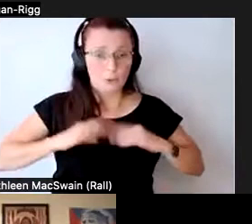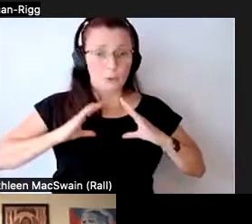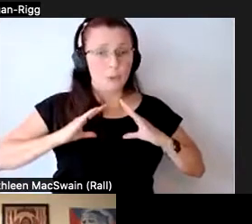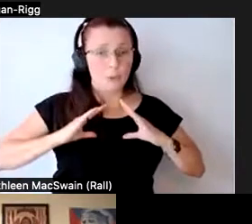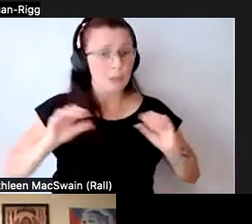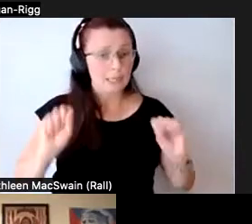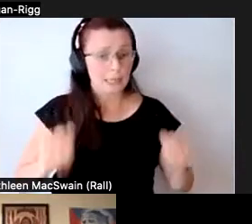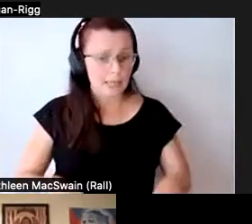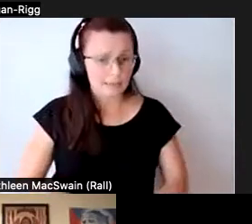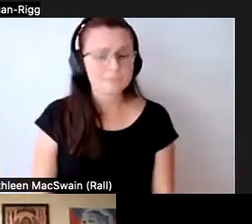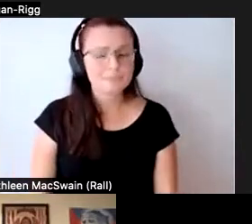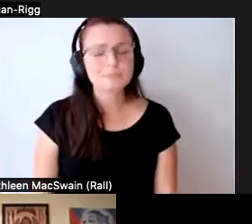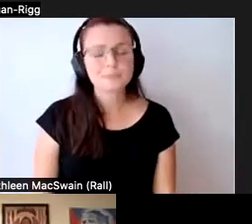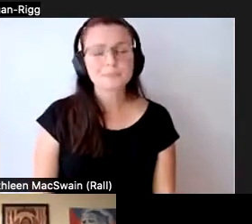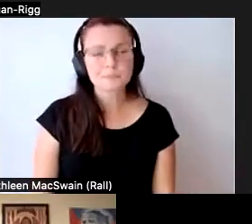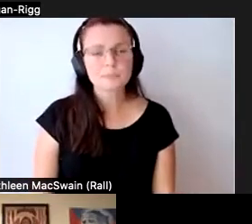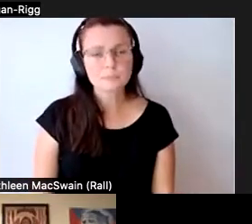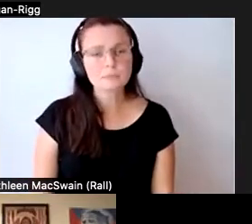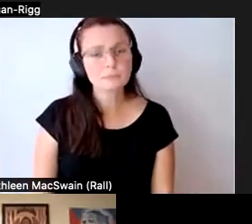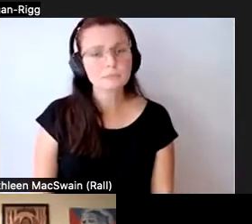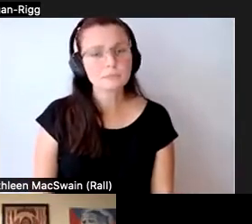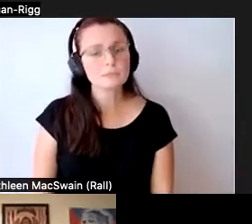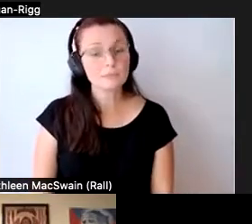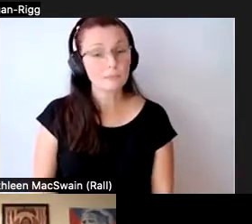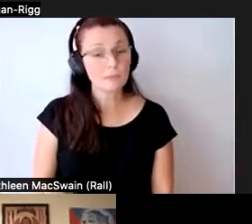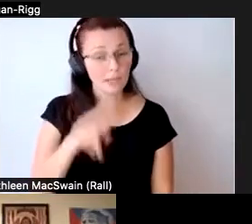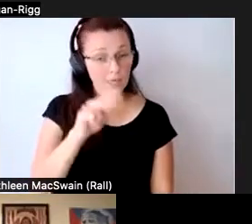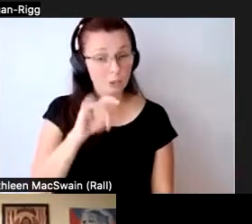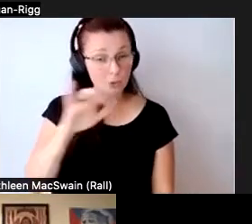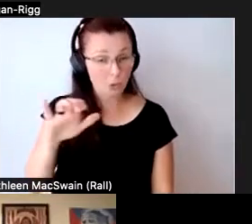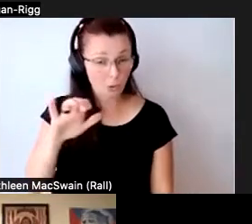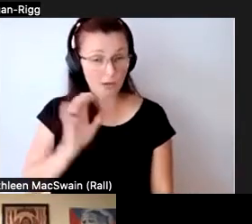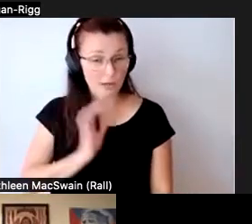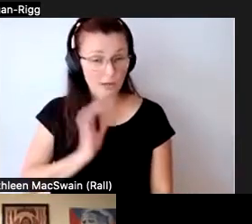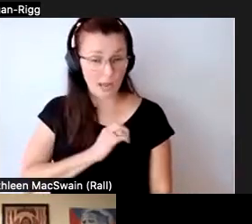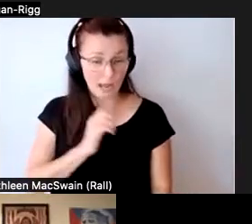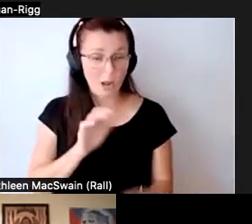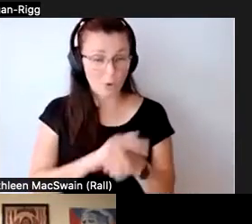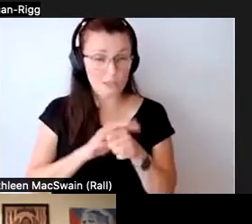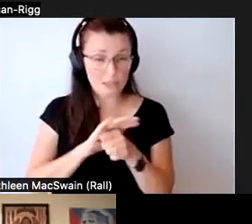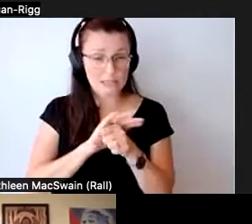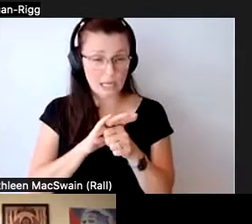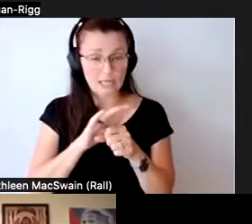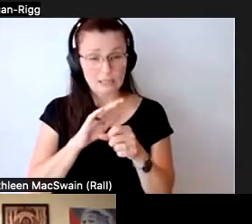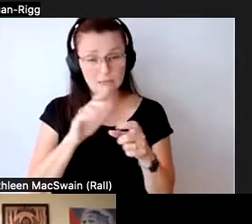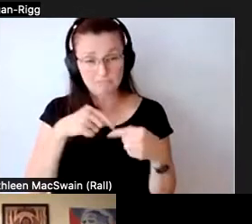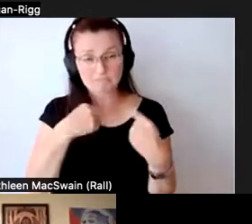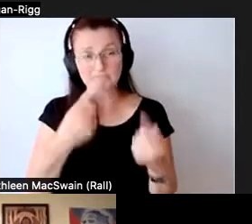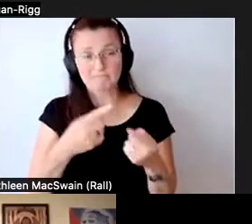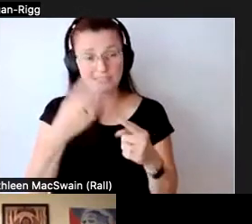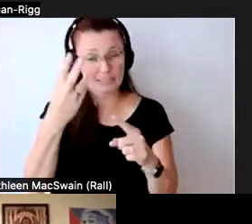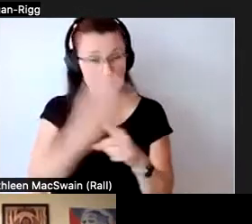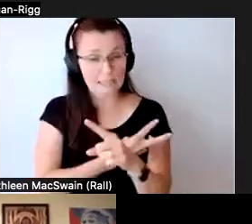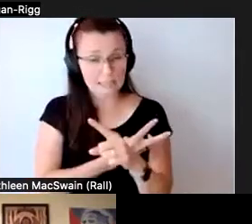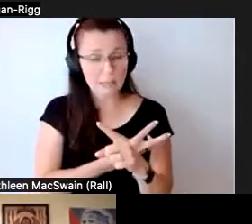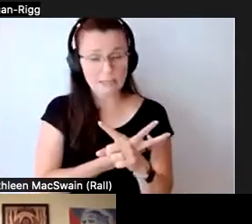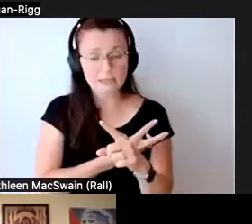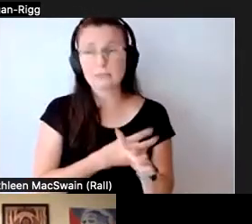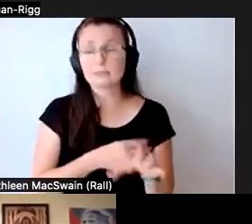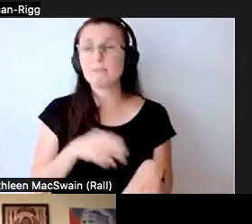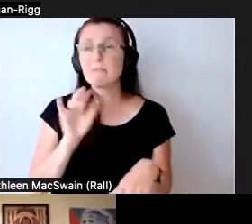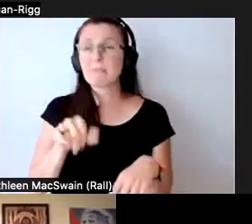It's been 6 months. There's been 6 months of love in a way that I personally have never